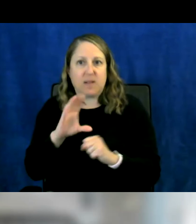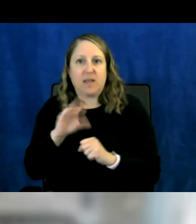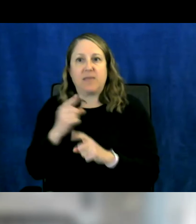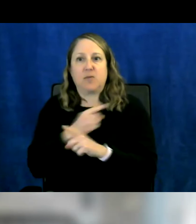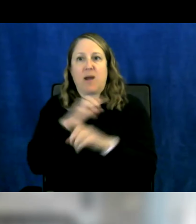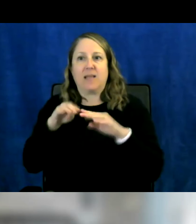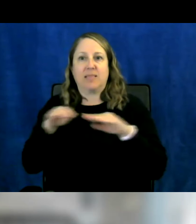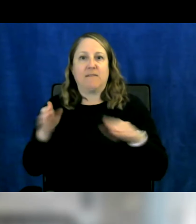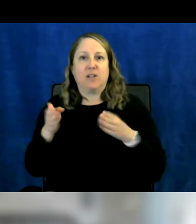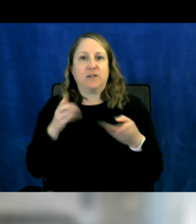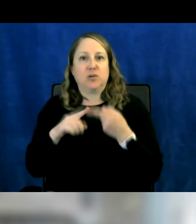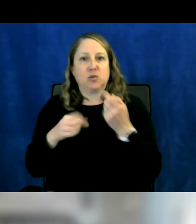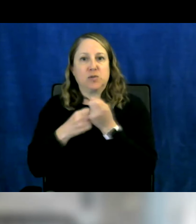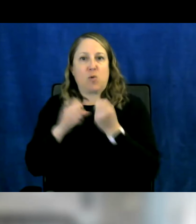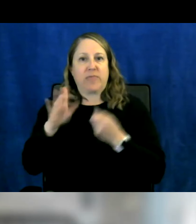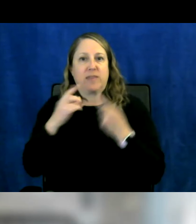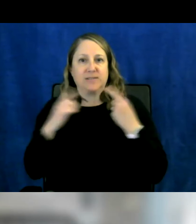their success.